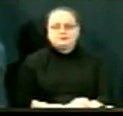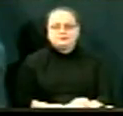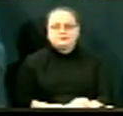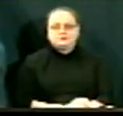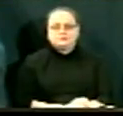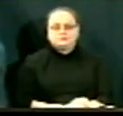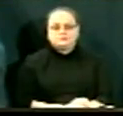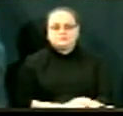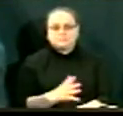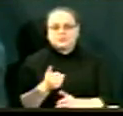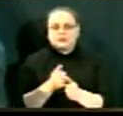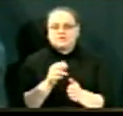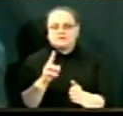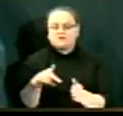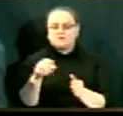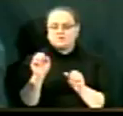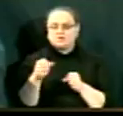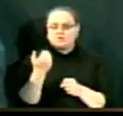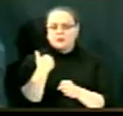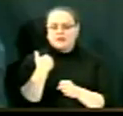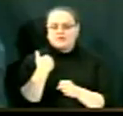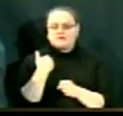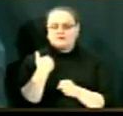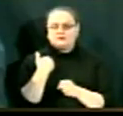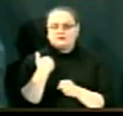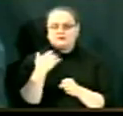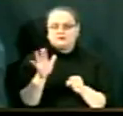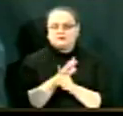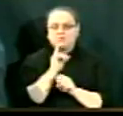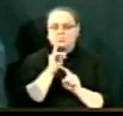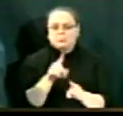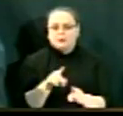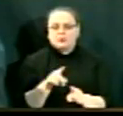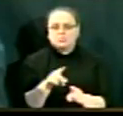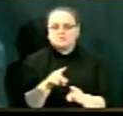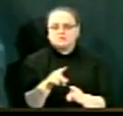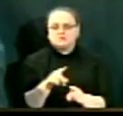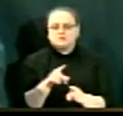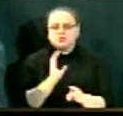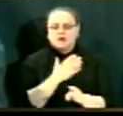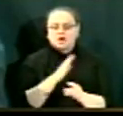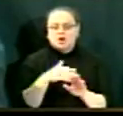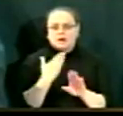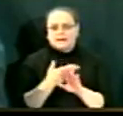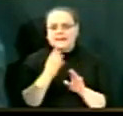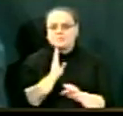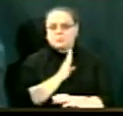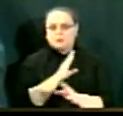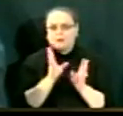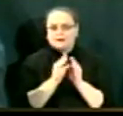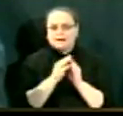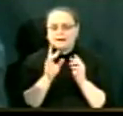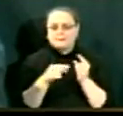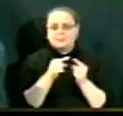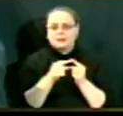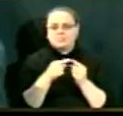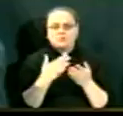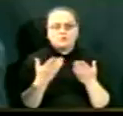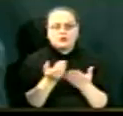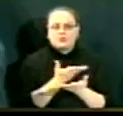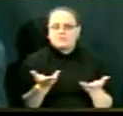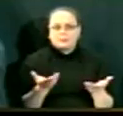As a follow-up, could we have a full report at our next board meeting about what